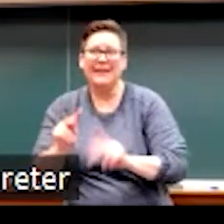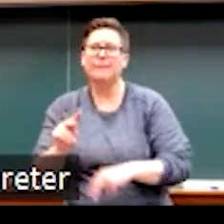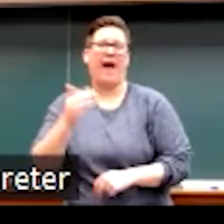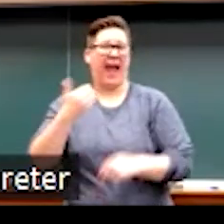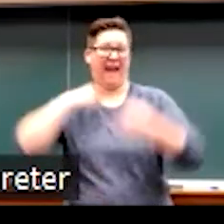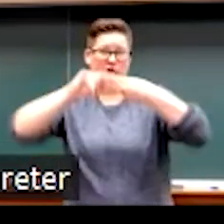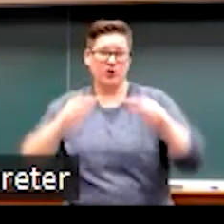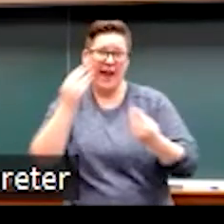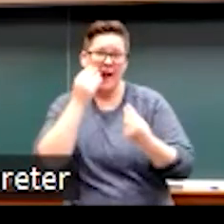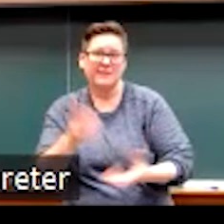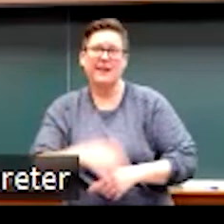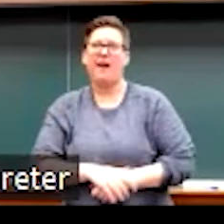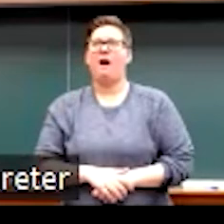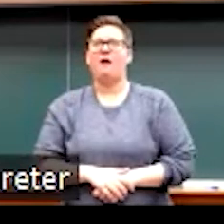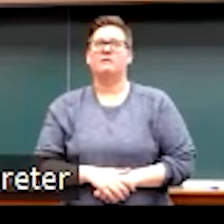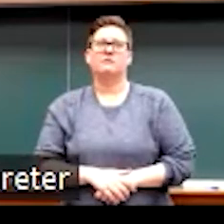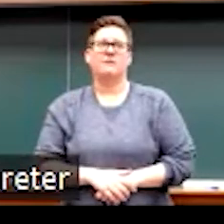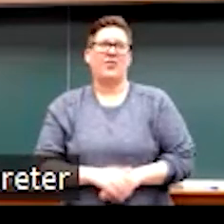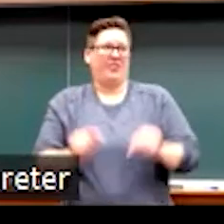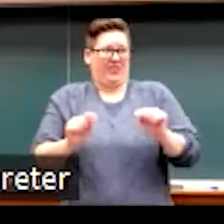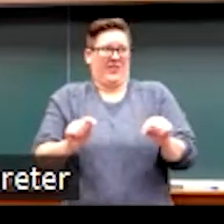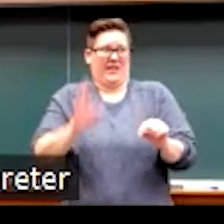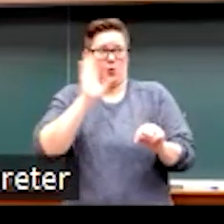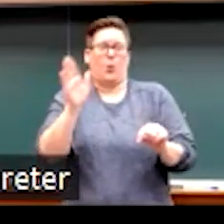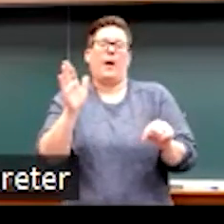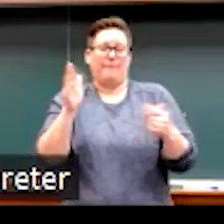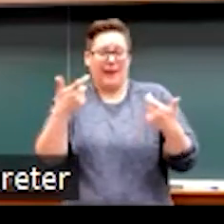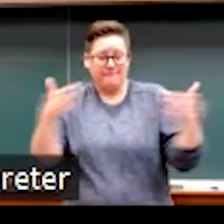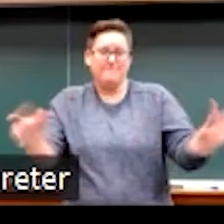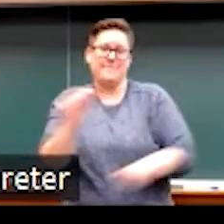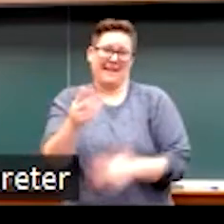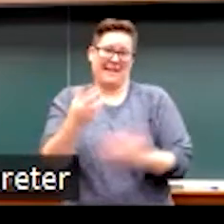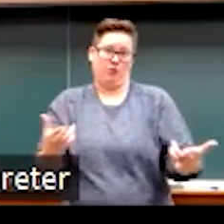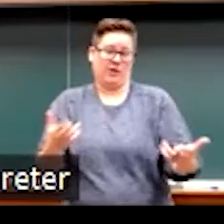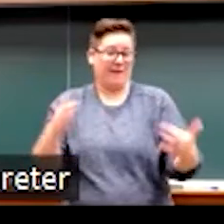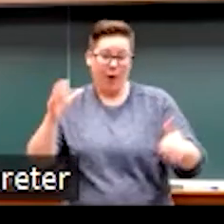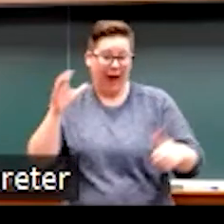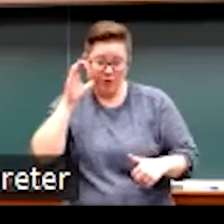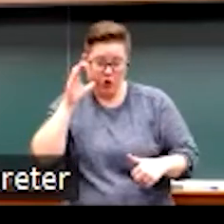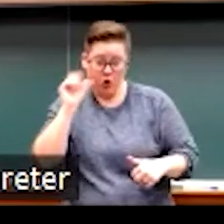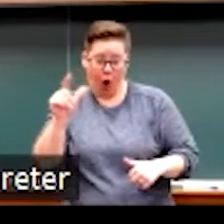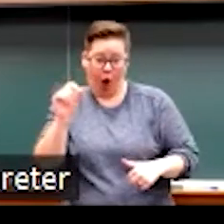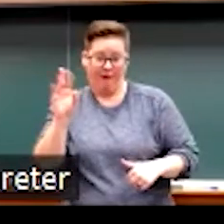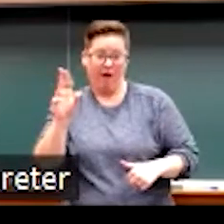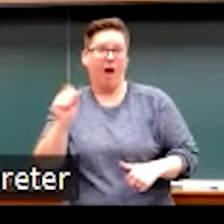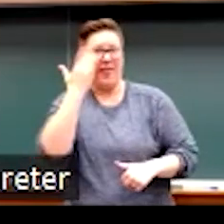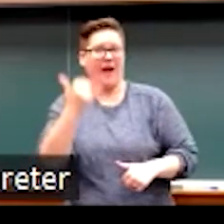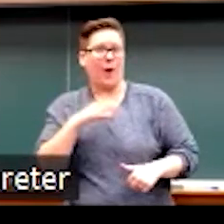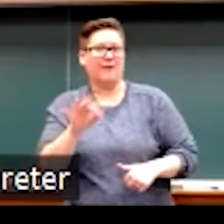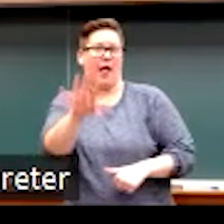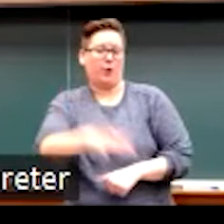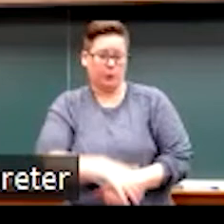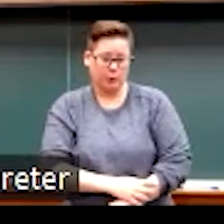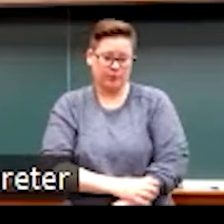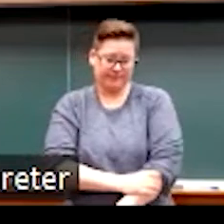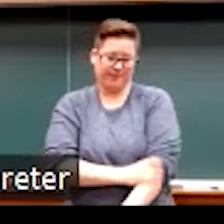have genetic data. This is going to be a big deal resource. So if you haven't heard of it yet, that's why I wanted to share that with